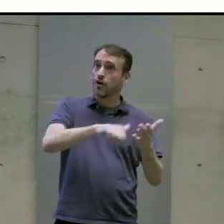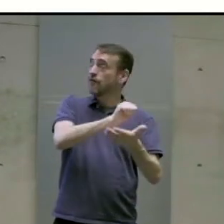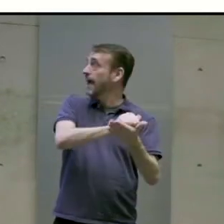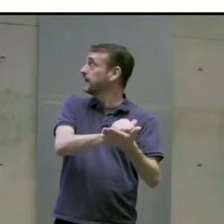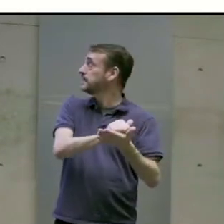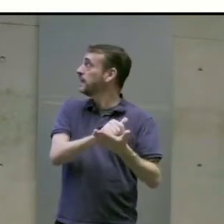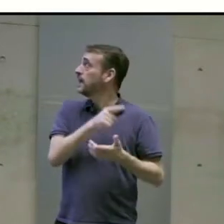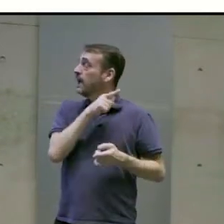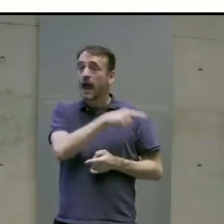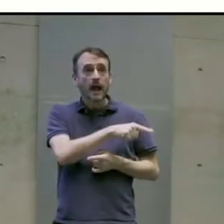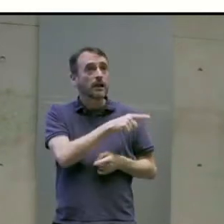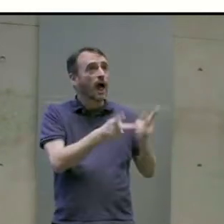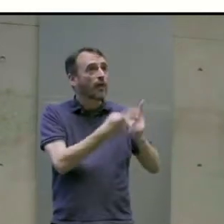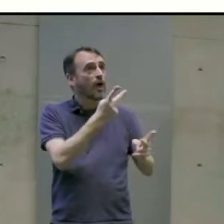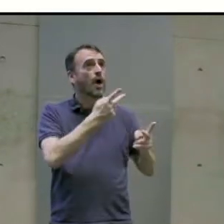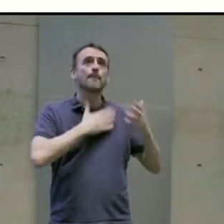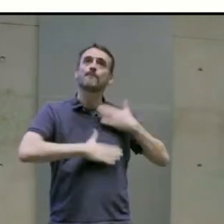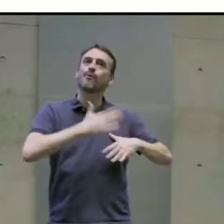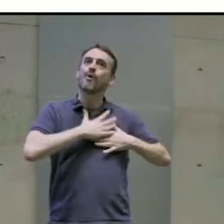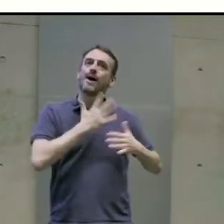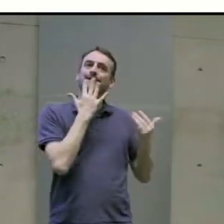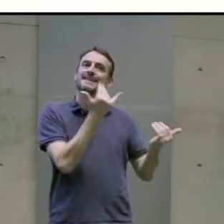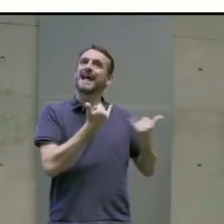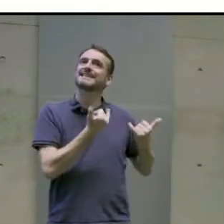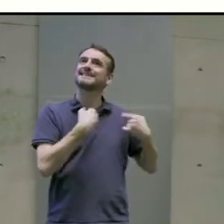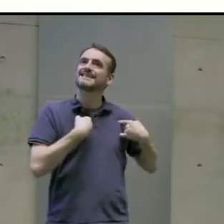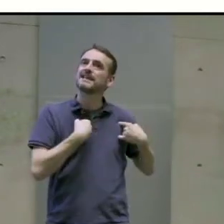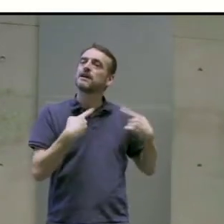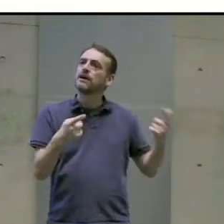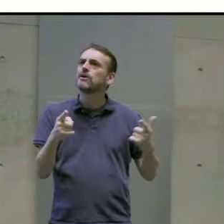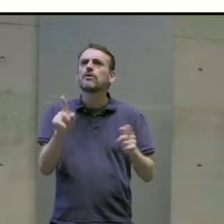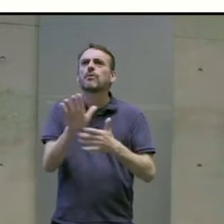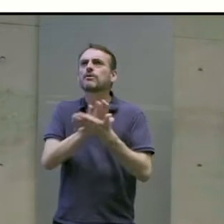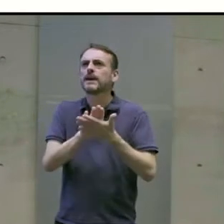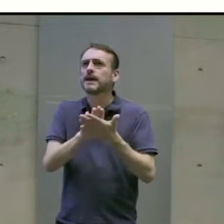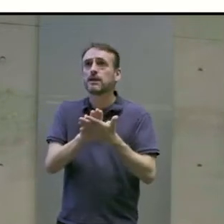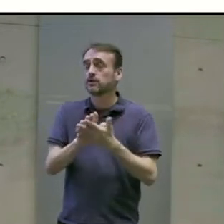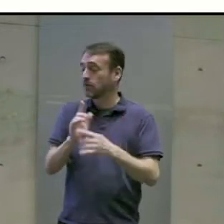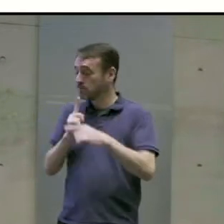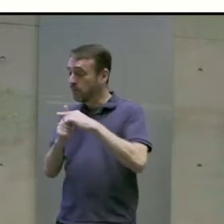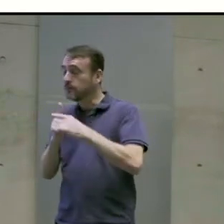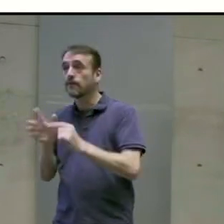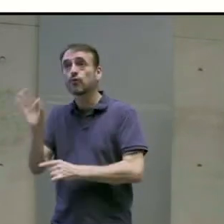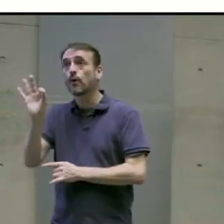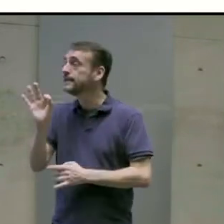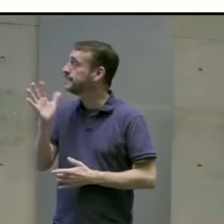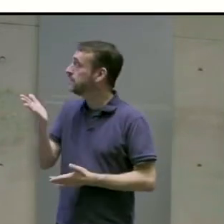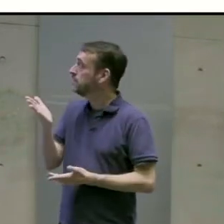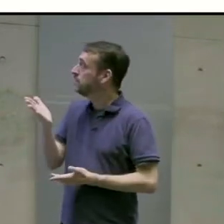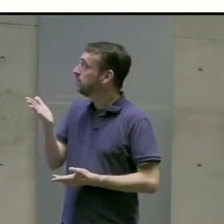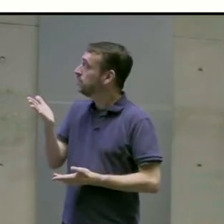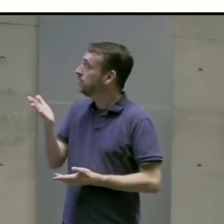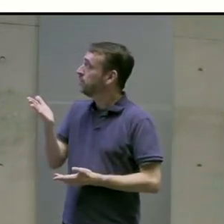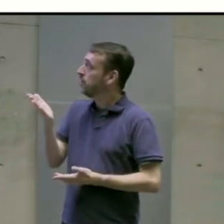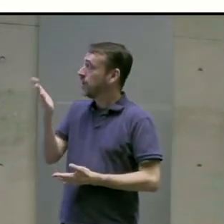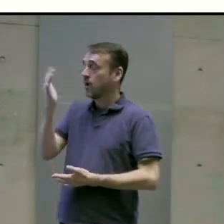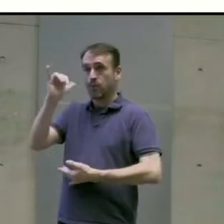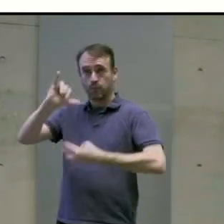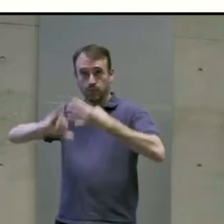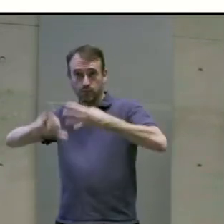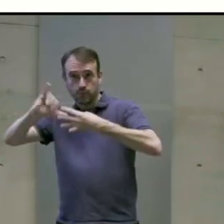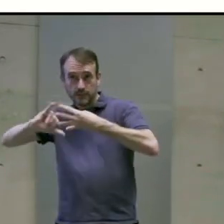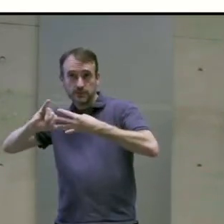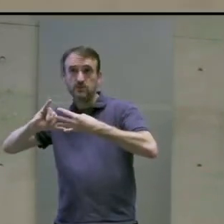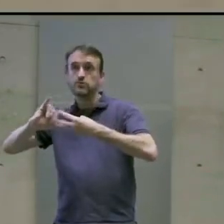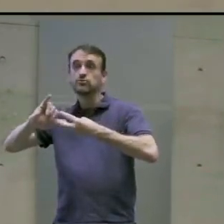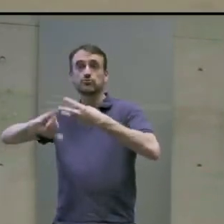test. So what I mean by that is, if you have a positive choice, it might look like this, where which one of these is the best, and you've